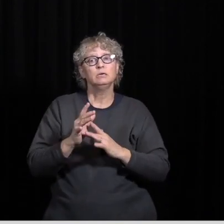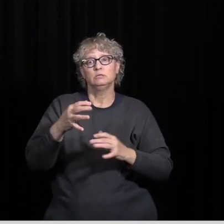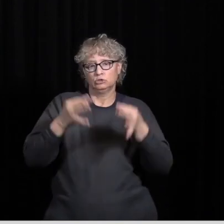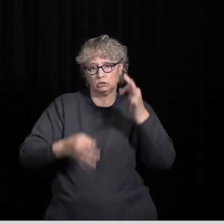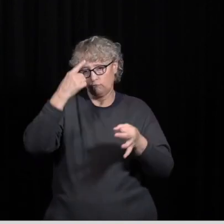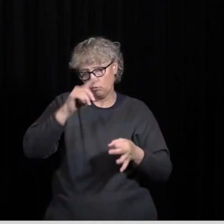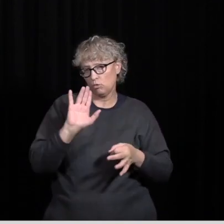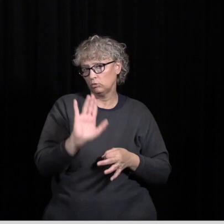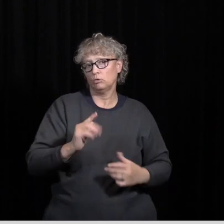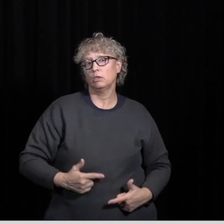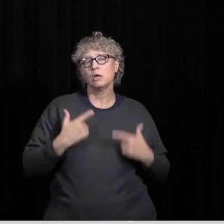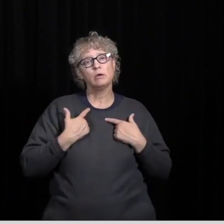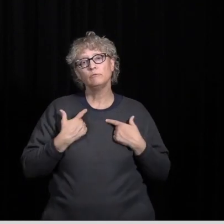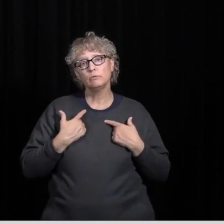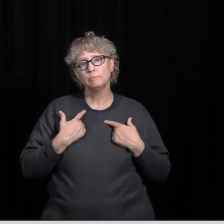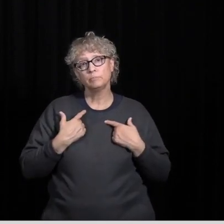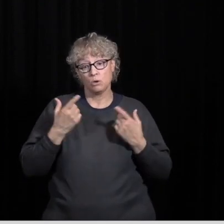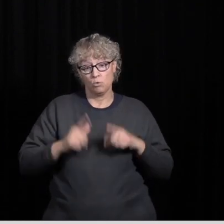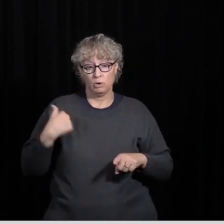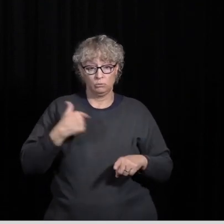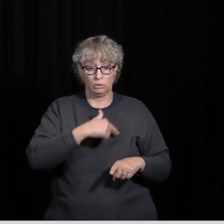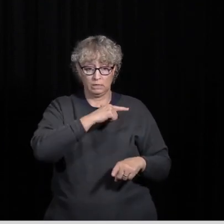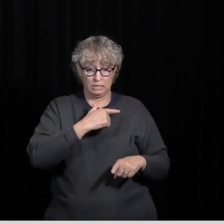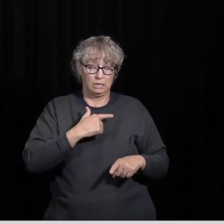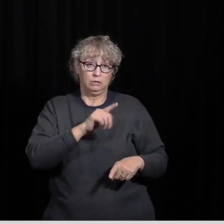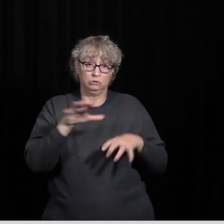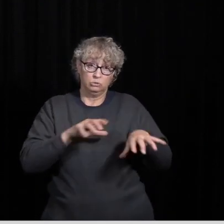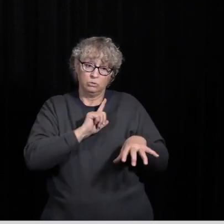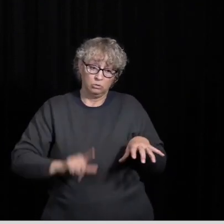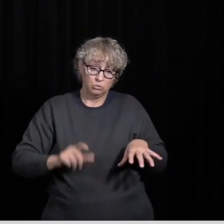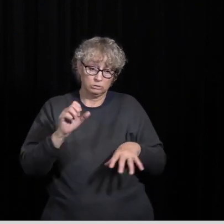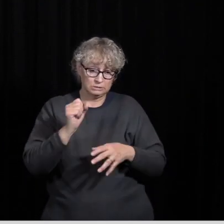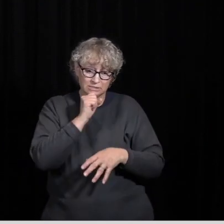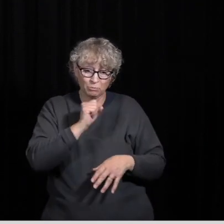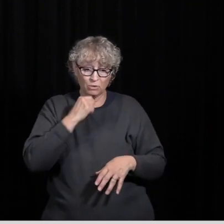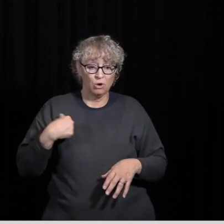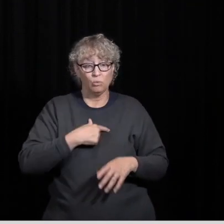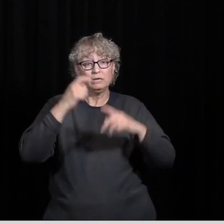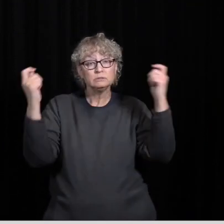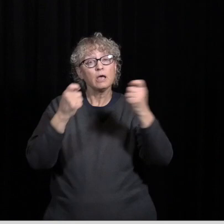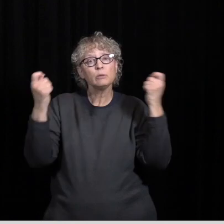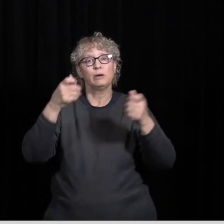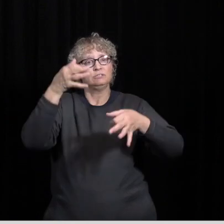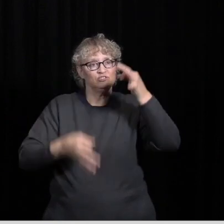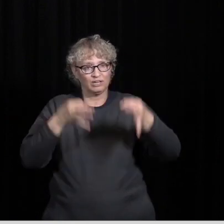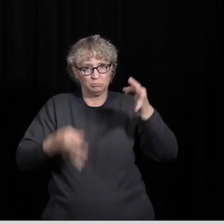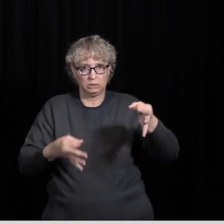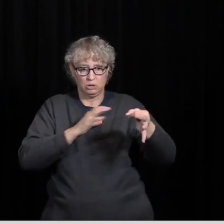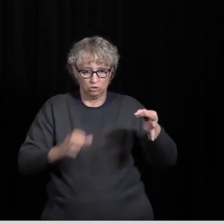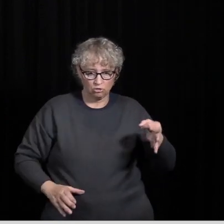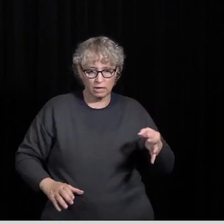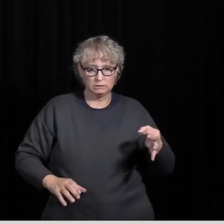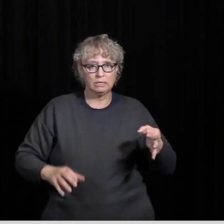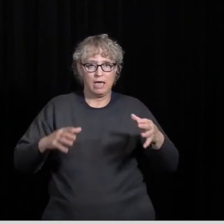in your life. And when we do the Lord's Supper, what we're saying is it's the celebration of the judgment that Christ received for us. You